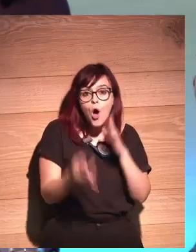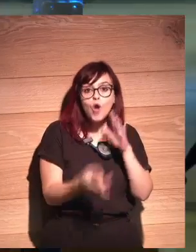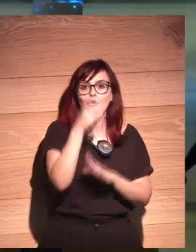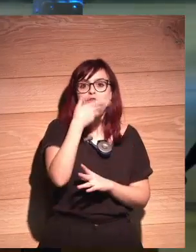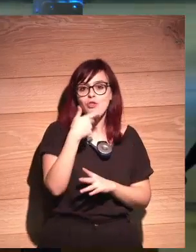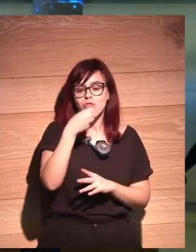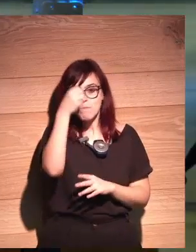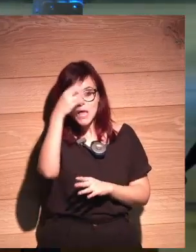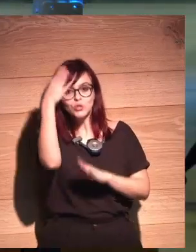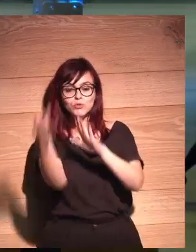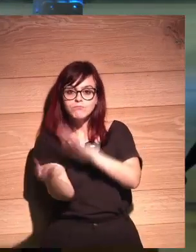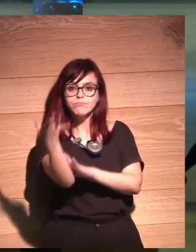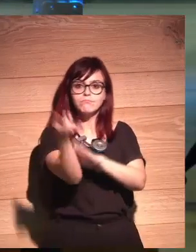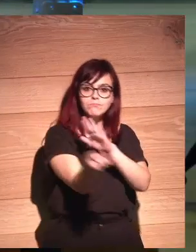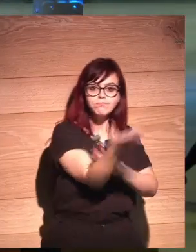century.